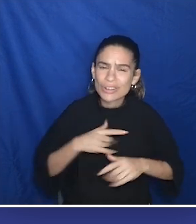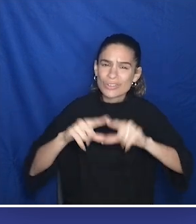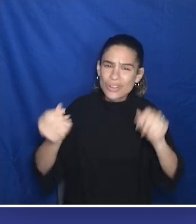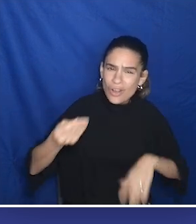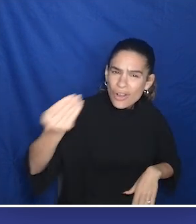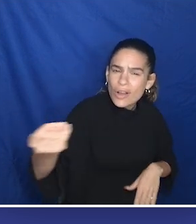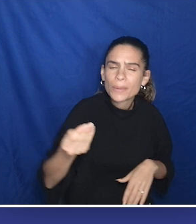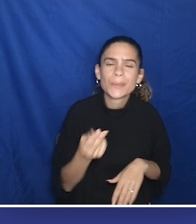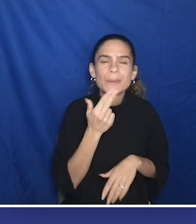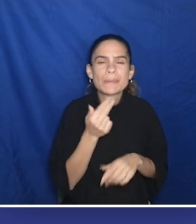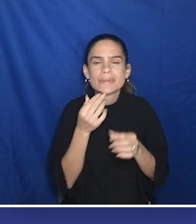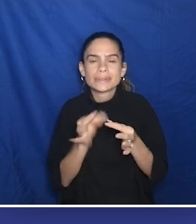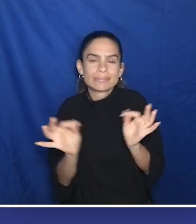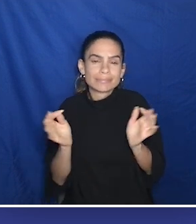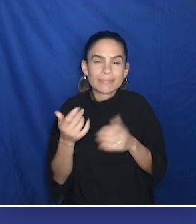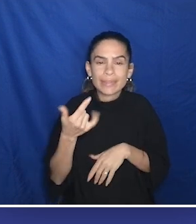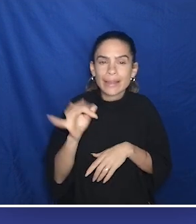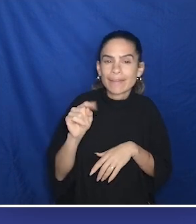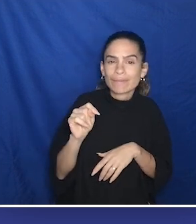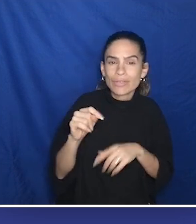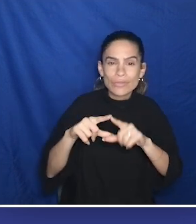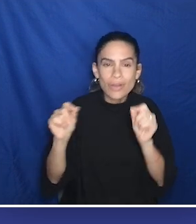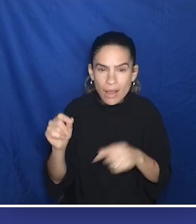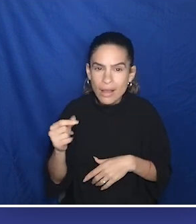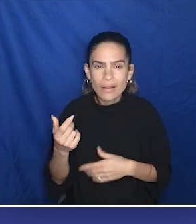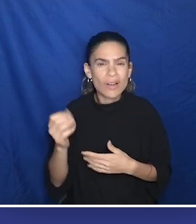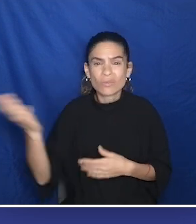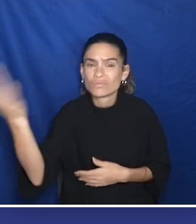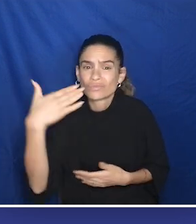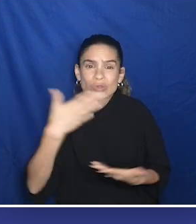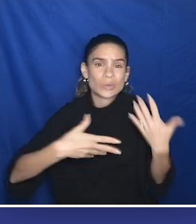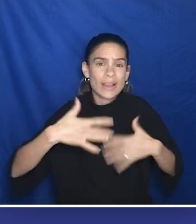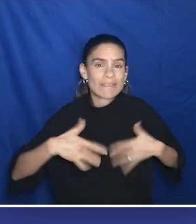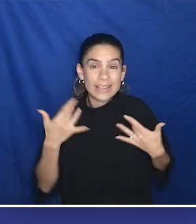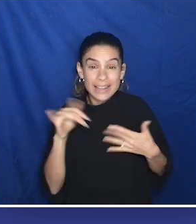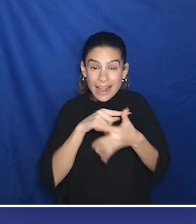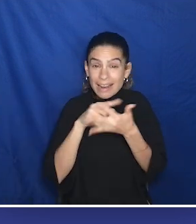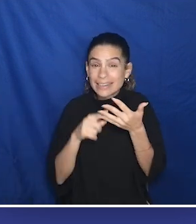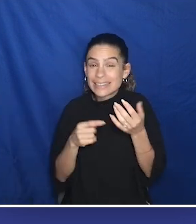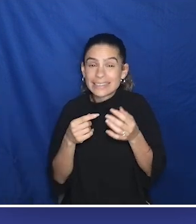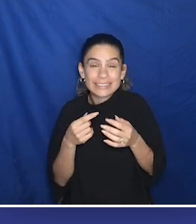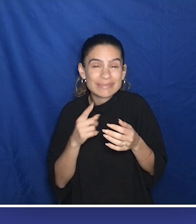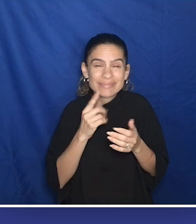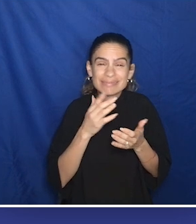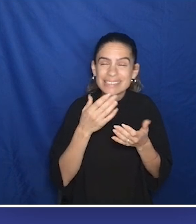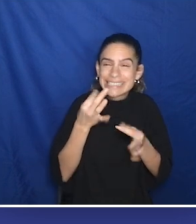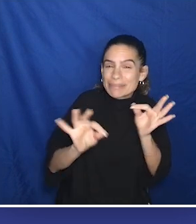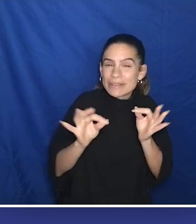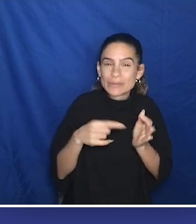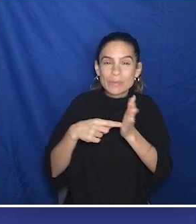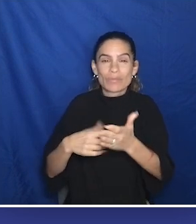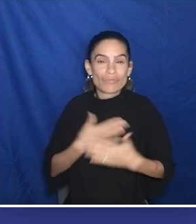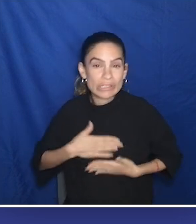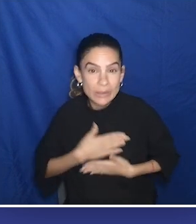card. Small gift cards or inviting caregivers to a social event are also nice gestures of appreciation. You